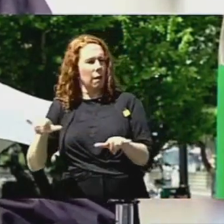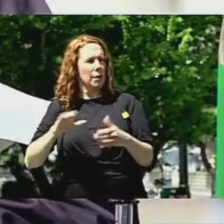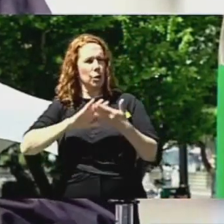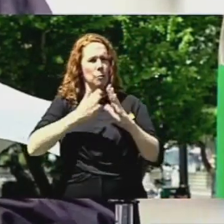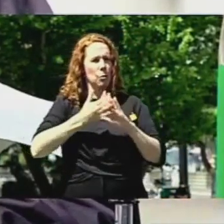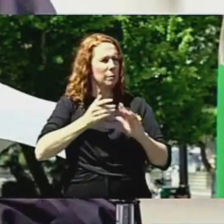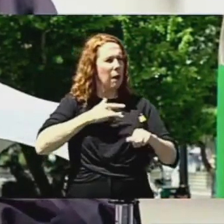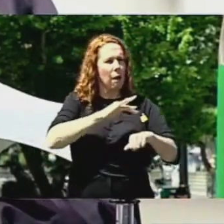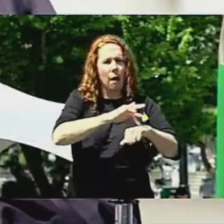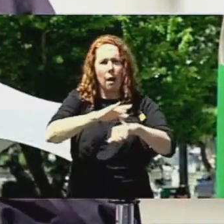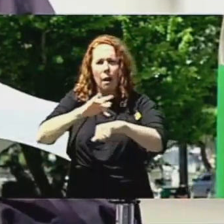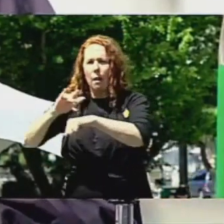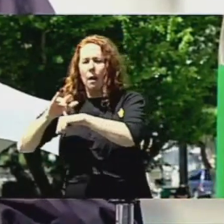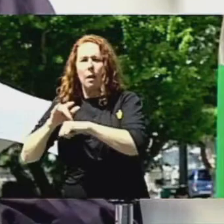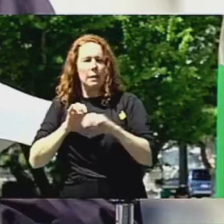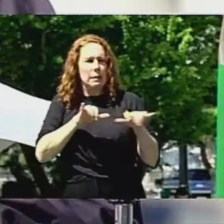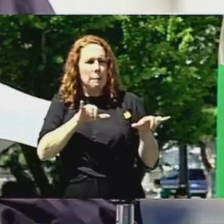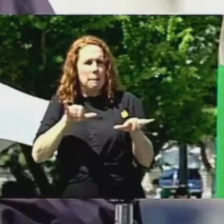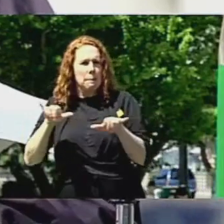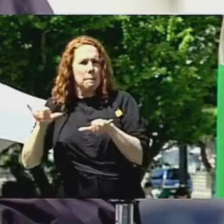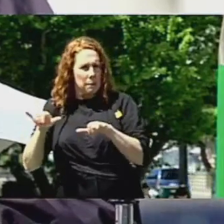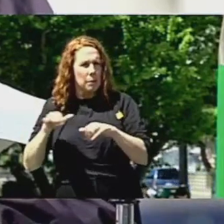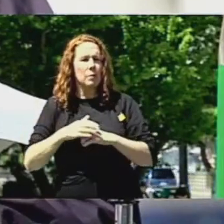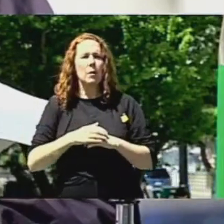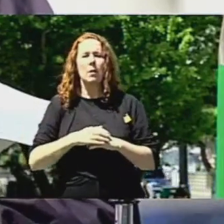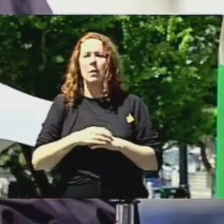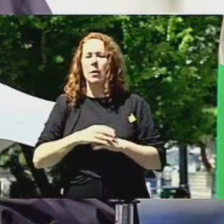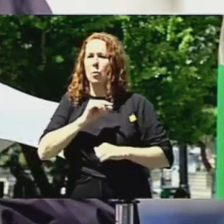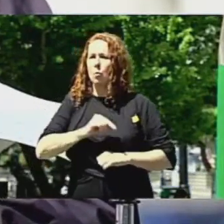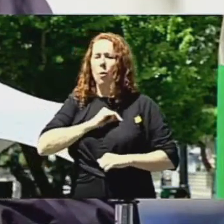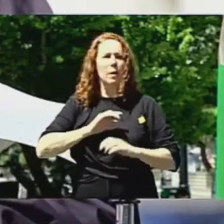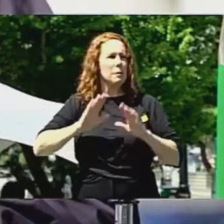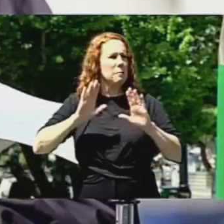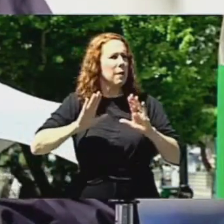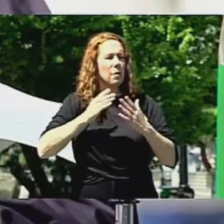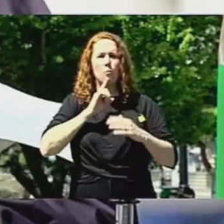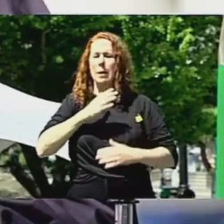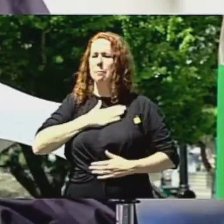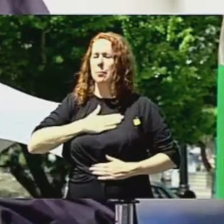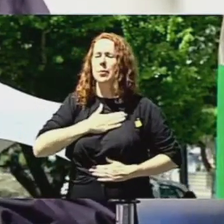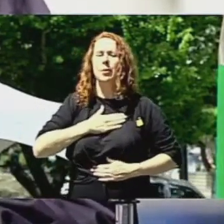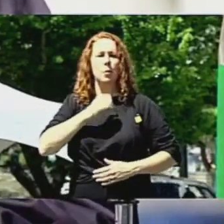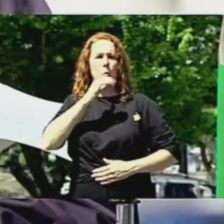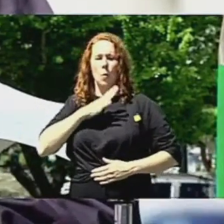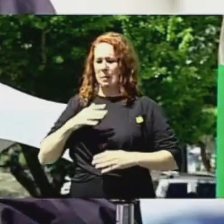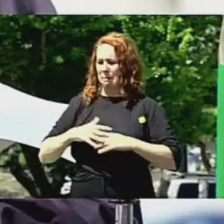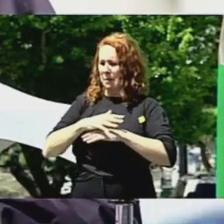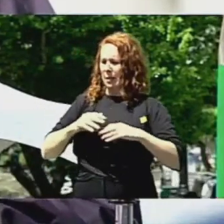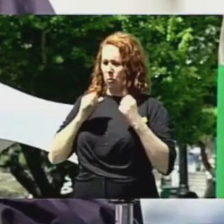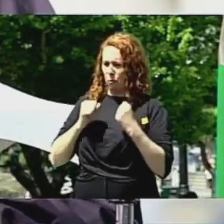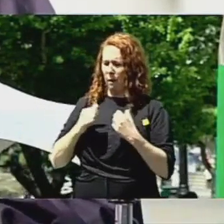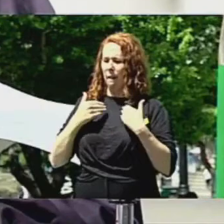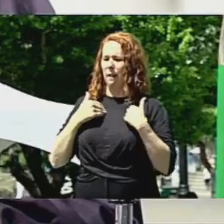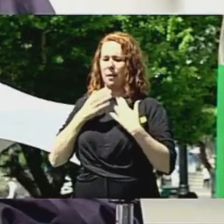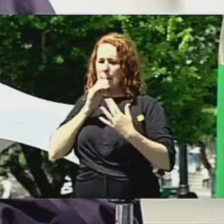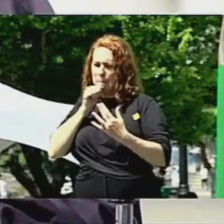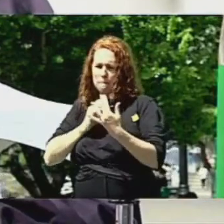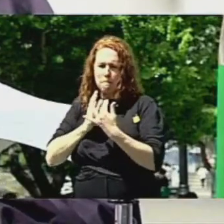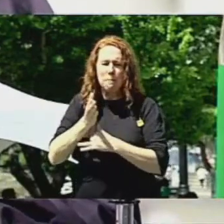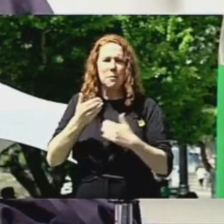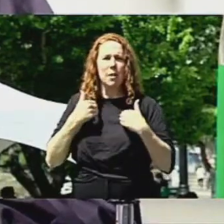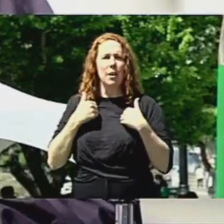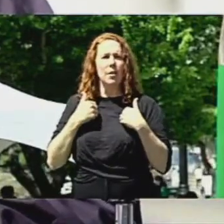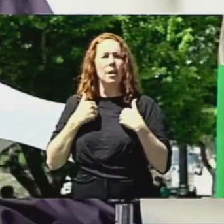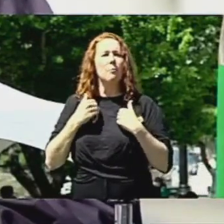of. And as much as these qualities are amazing and imperative and appreciated every single day, they are very often taken